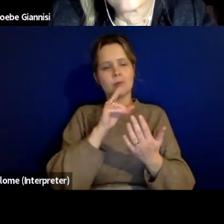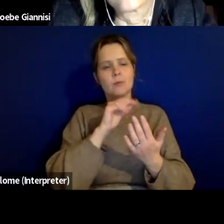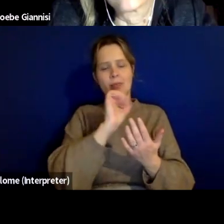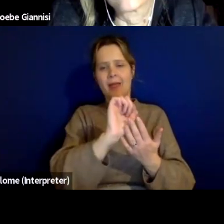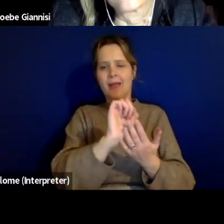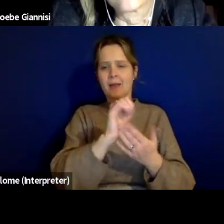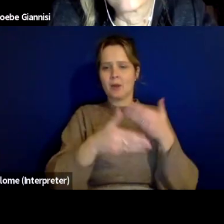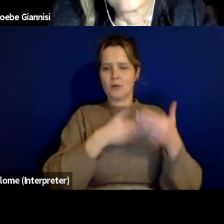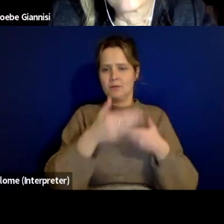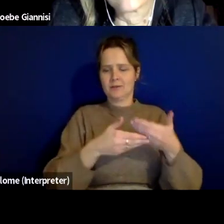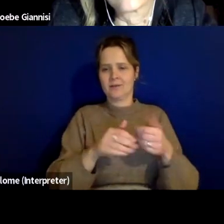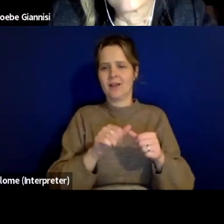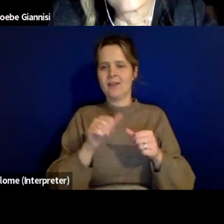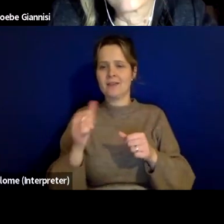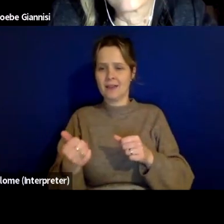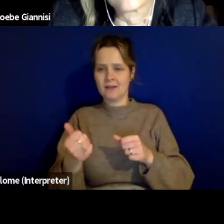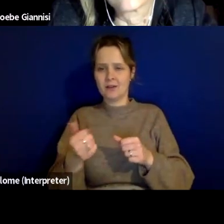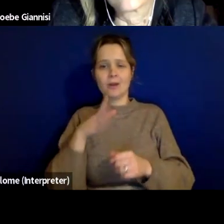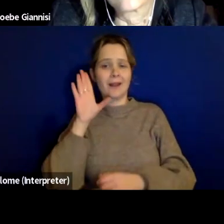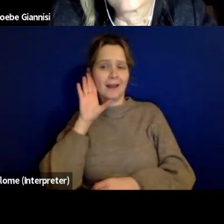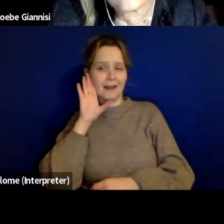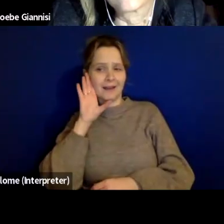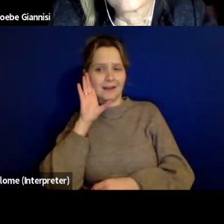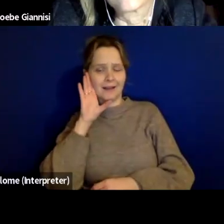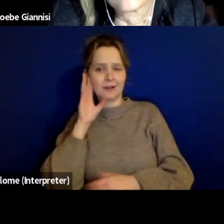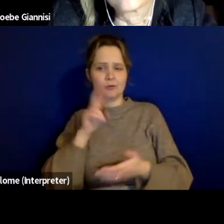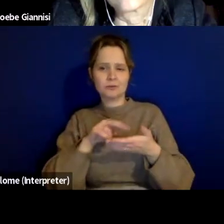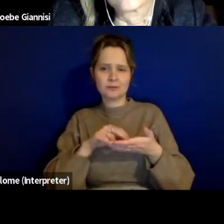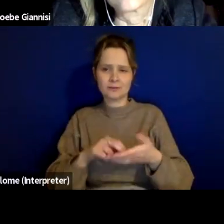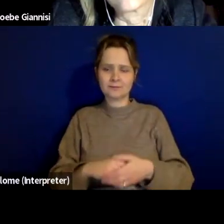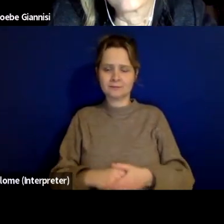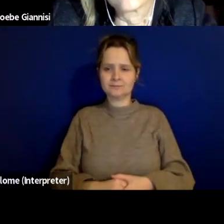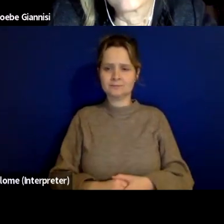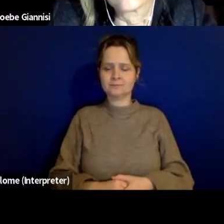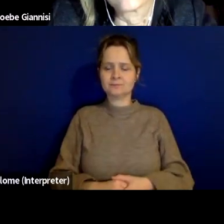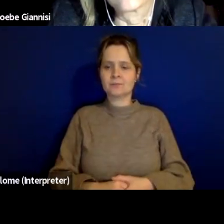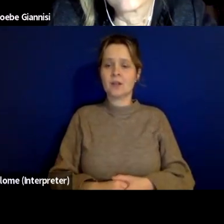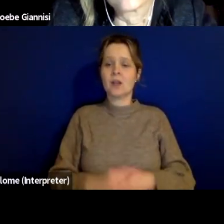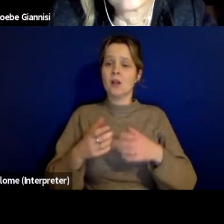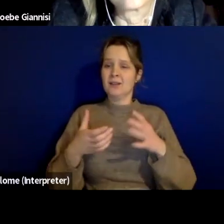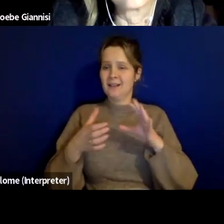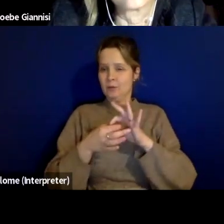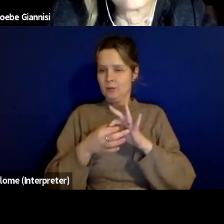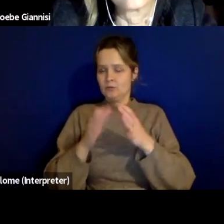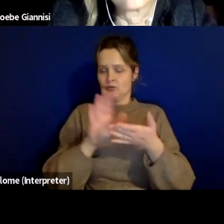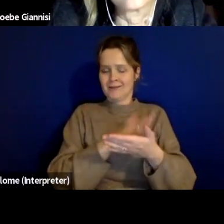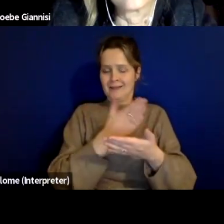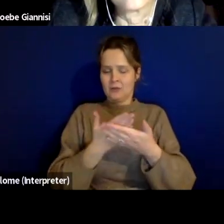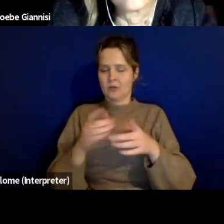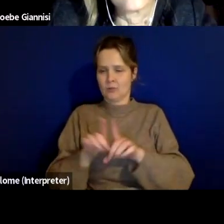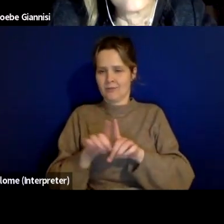then we'll hear some readings from the poets accompanied by the translations, and then we'll open